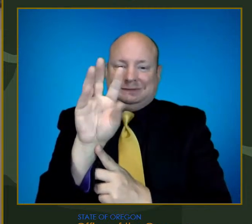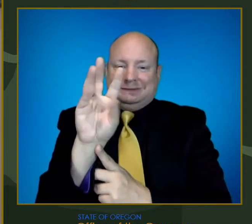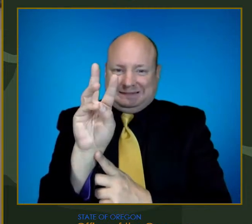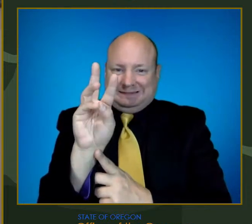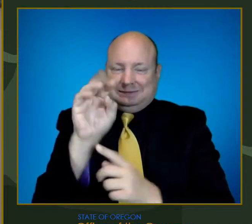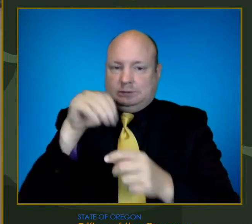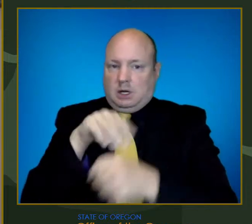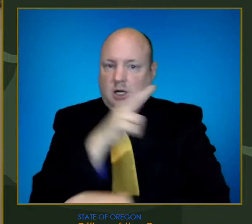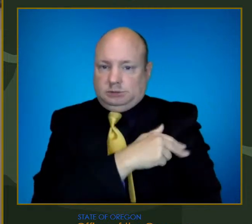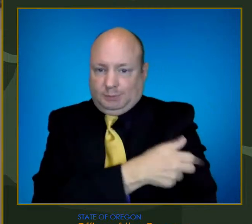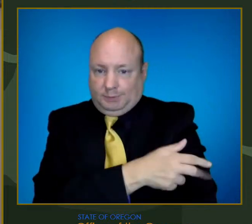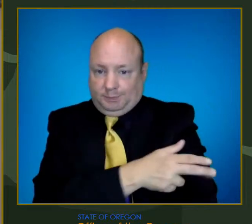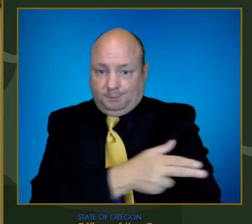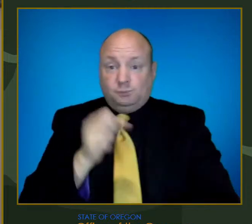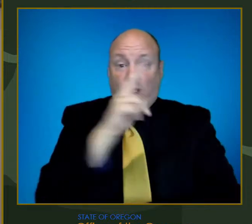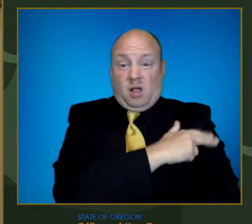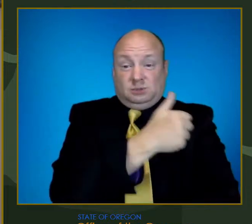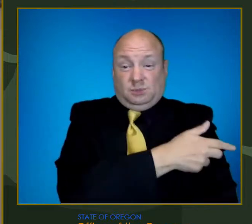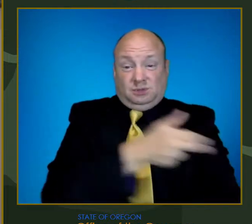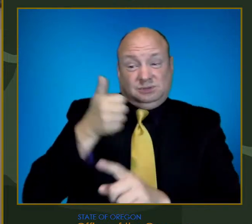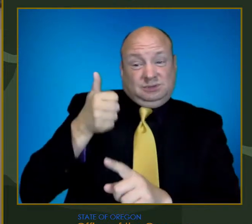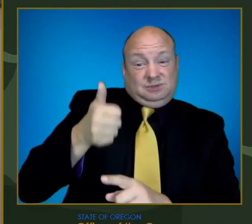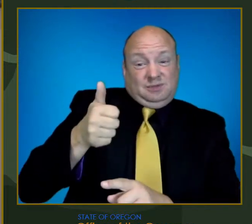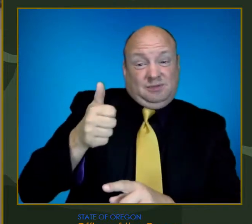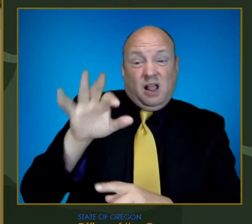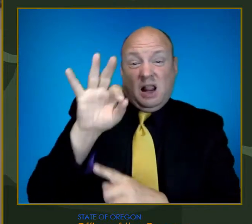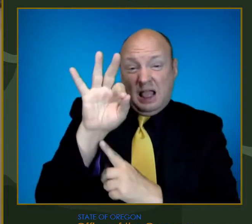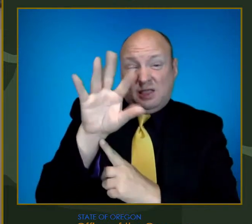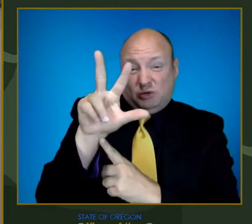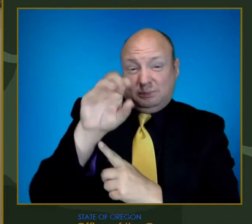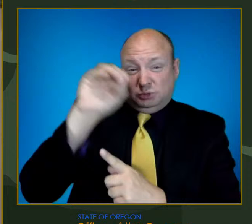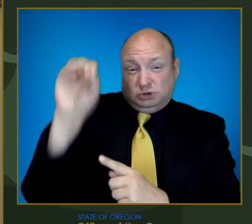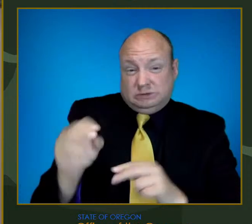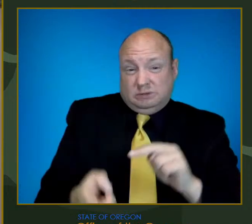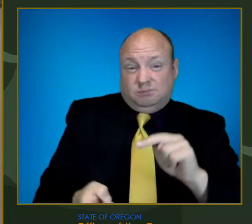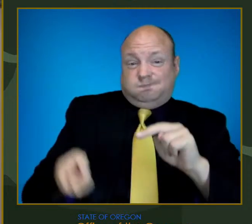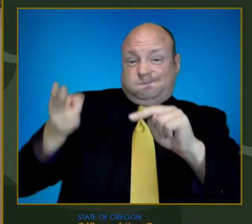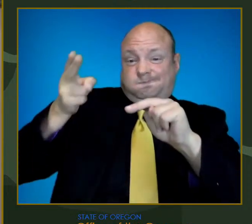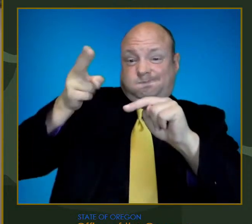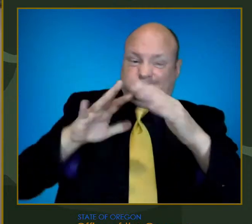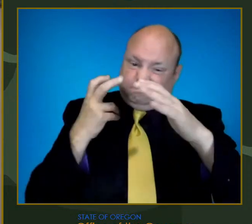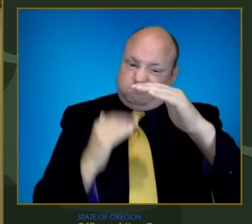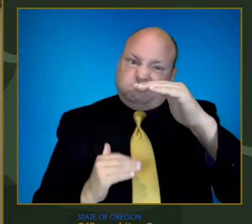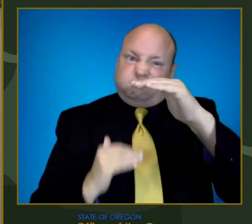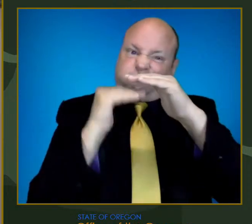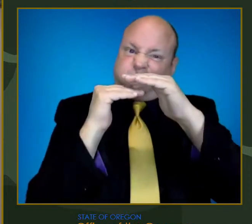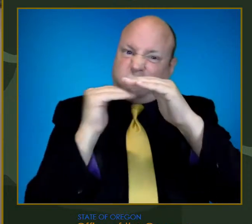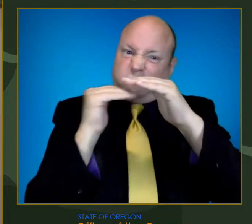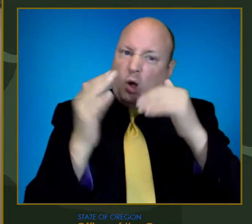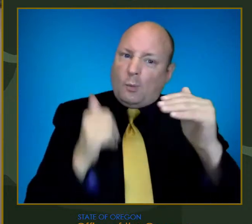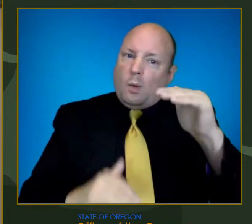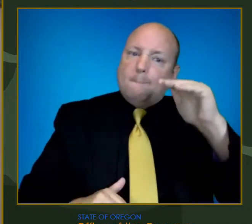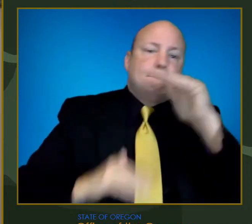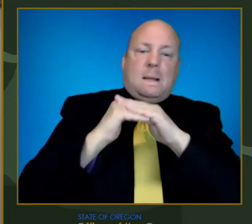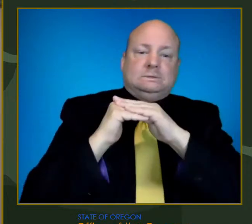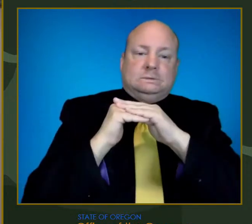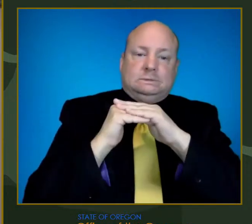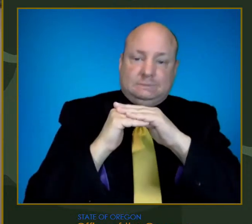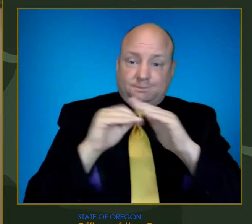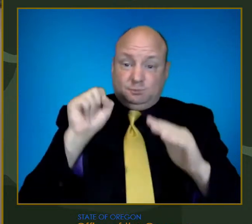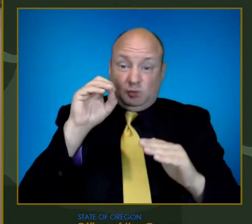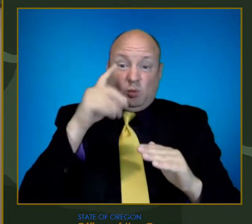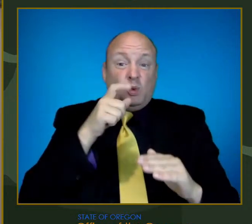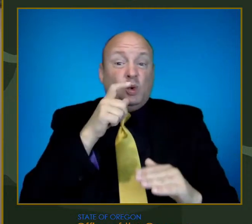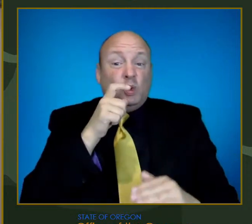beds available or none at all. Overwhelmingly, the Oregonians who are being hospitalized or who are dying